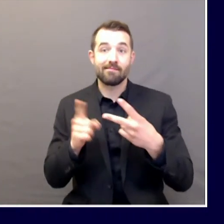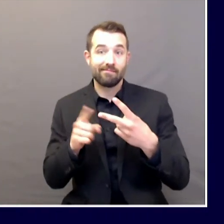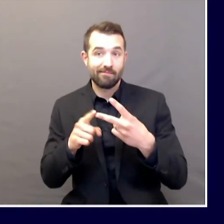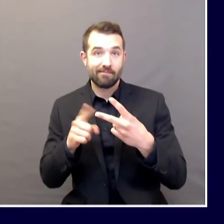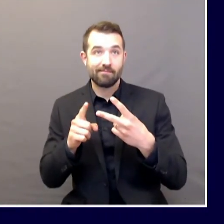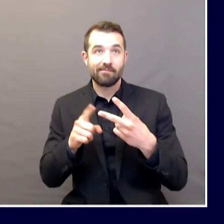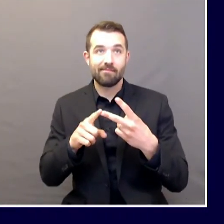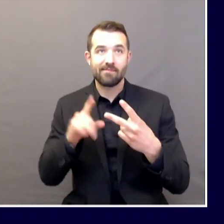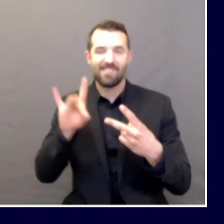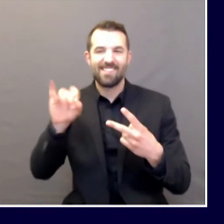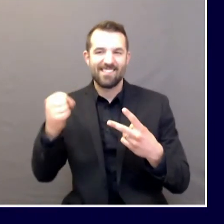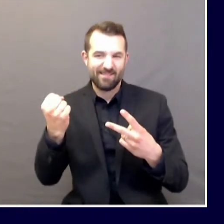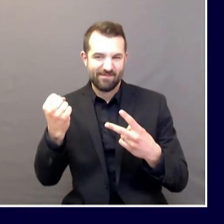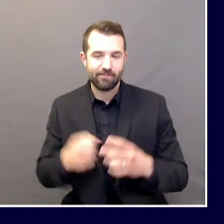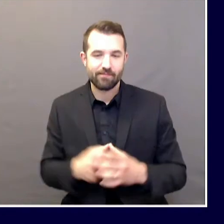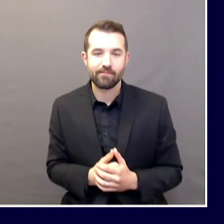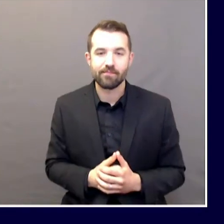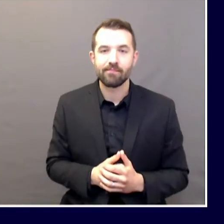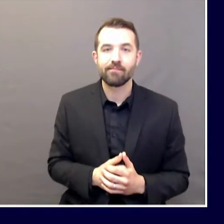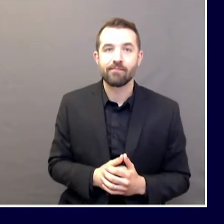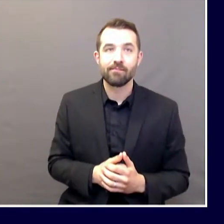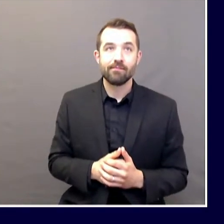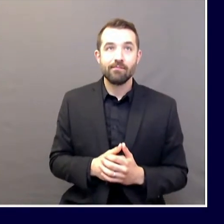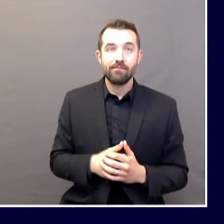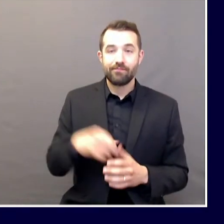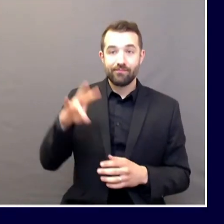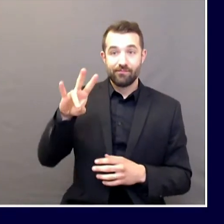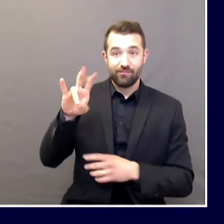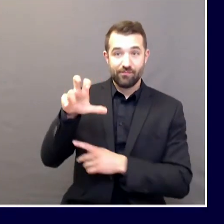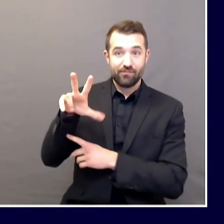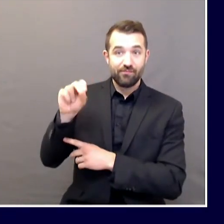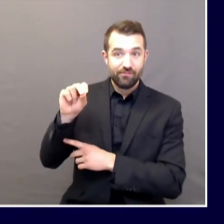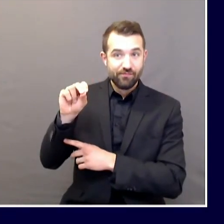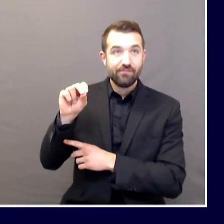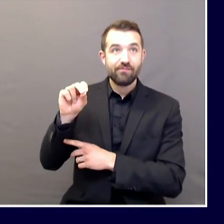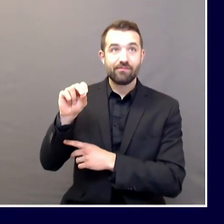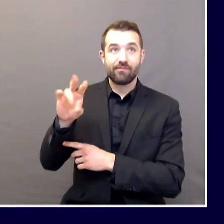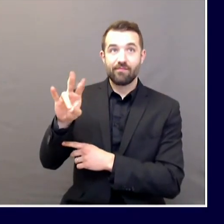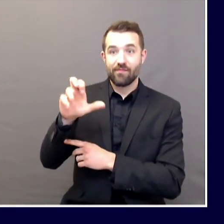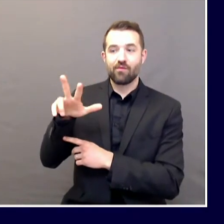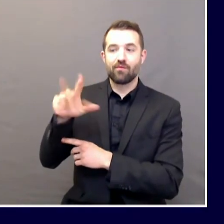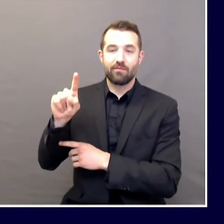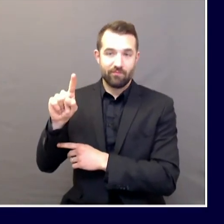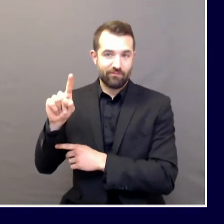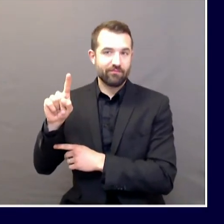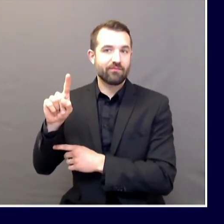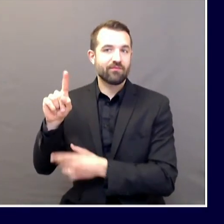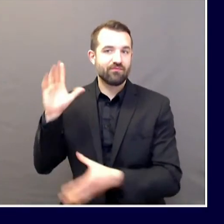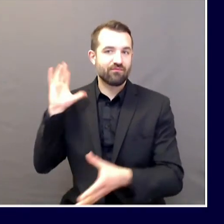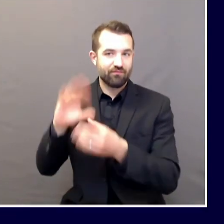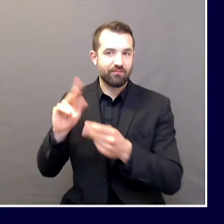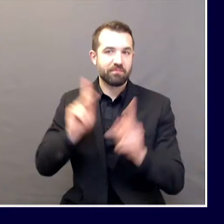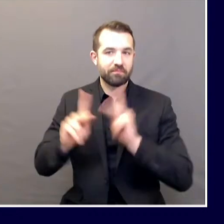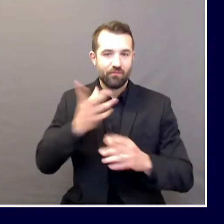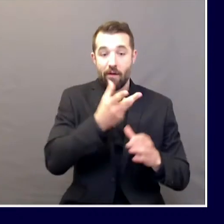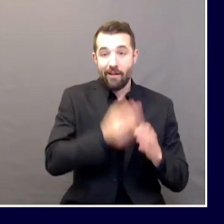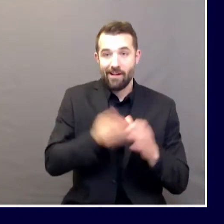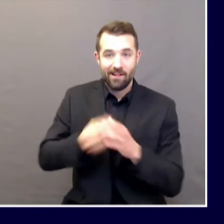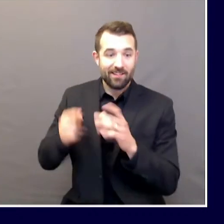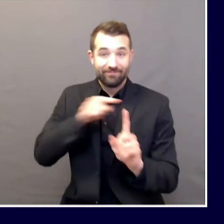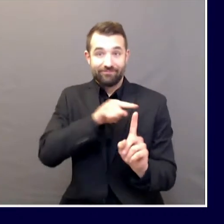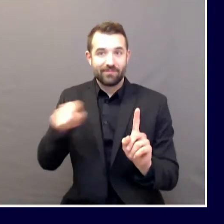the 730th and 731st deaths among people with COVID-19 in